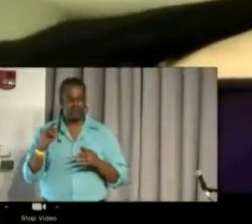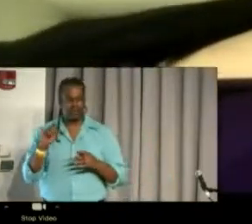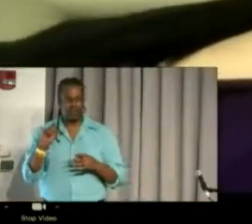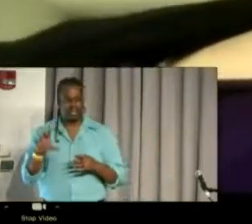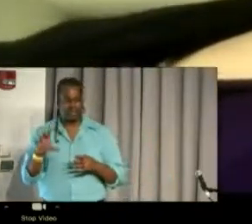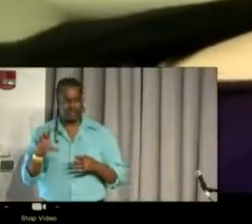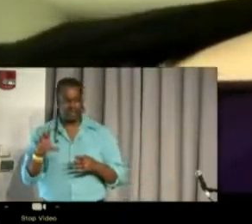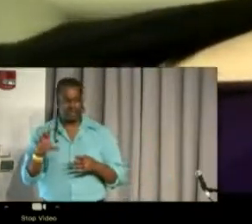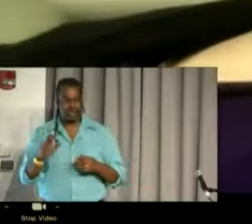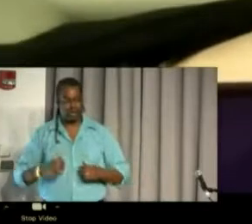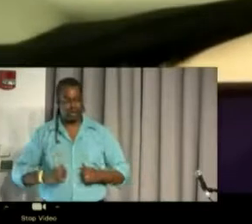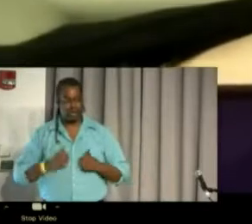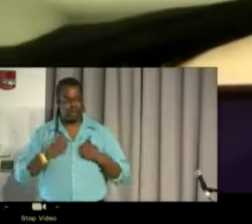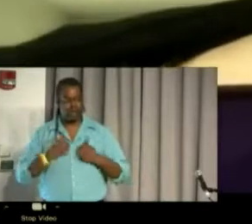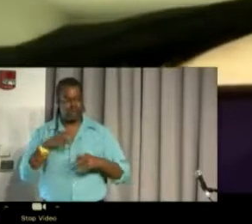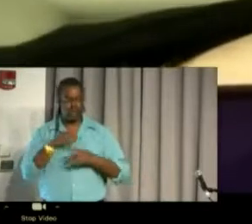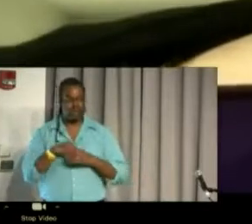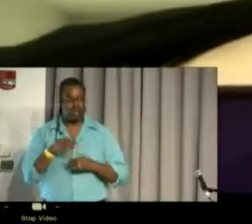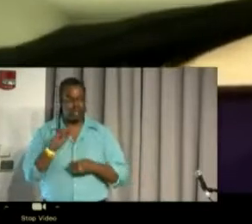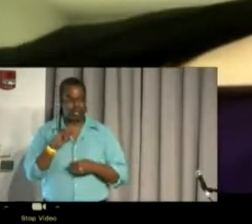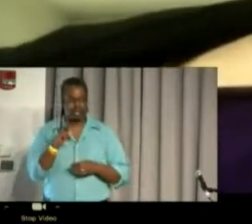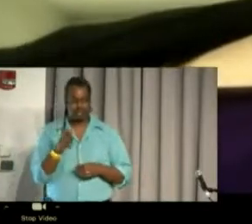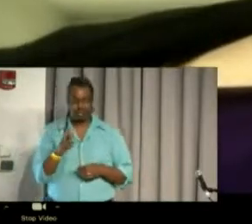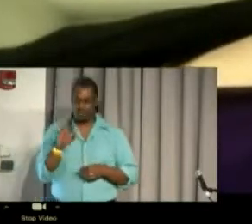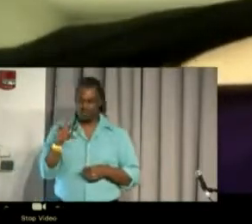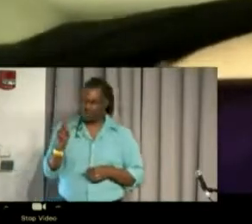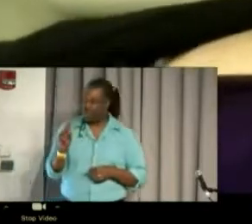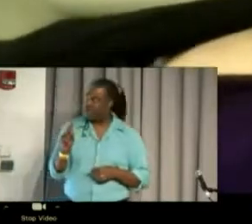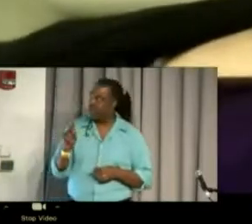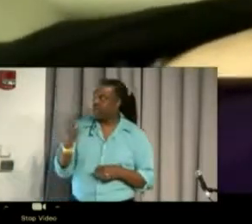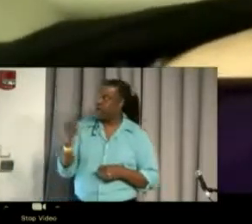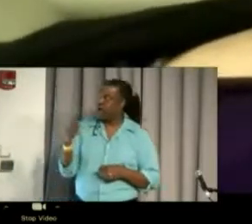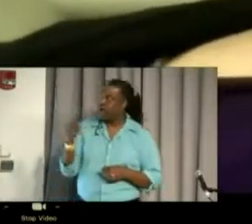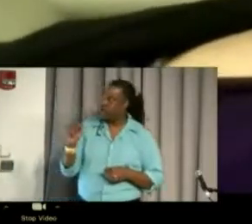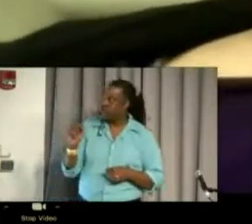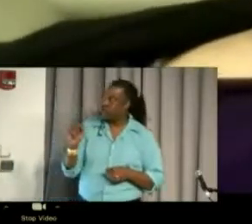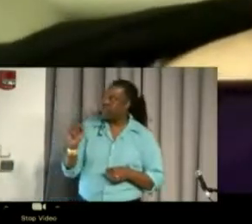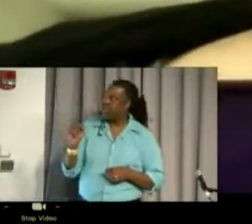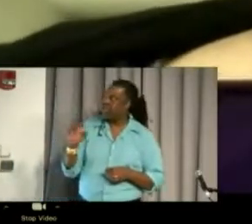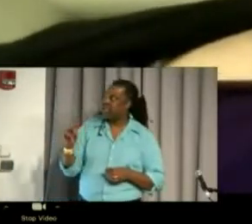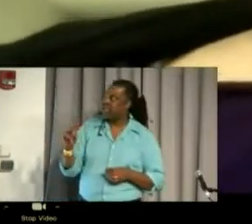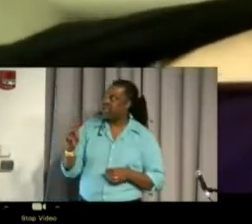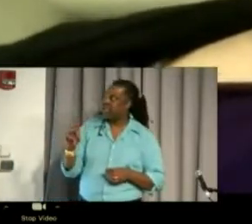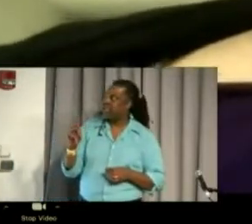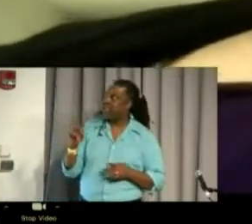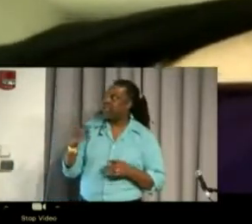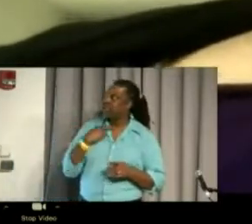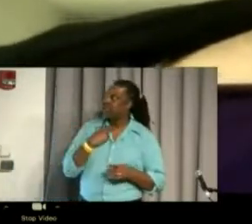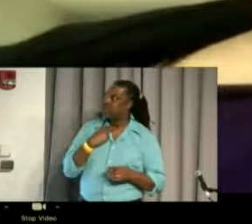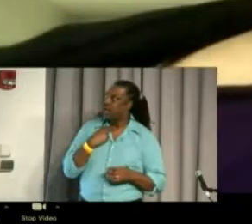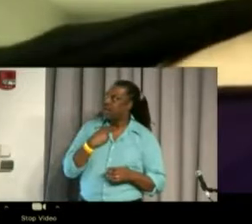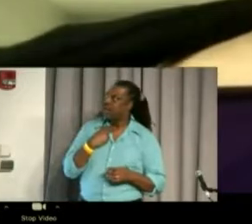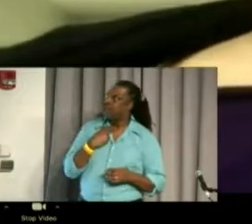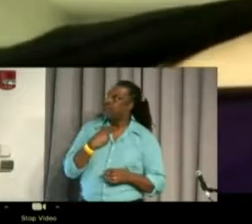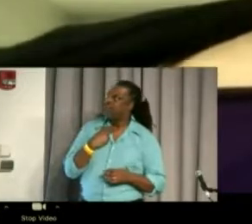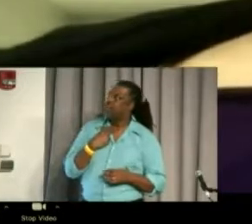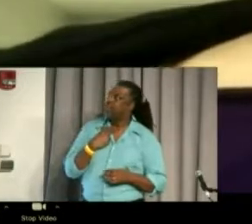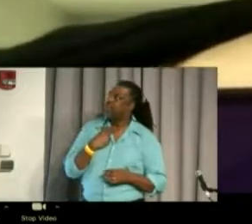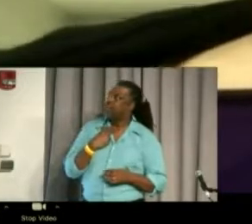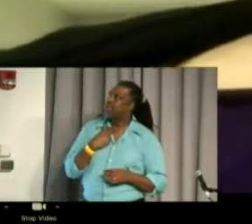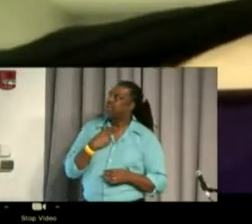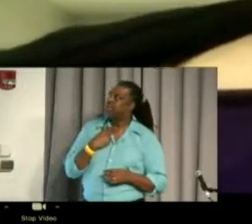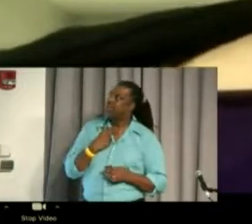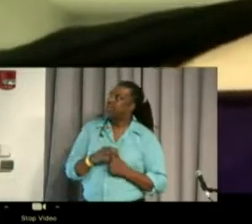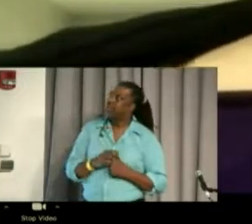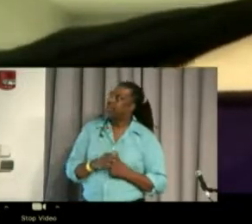were living in Superfund hosted census tracts. And among all populations in South Carolina living